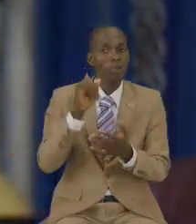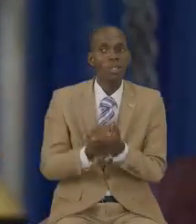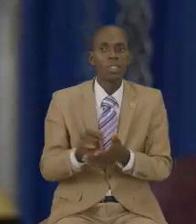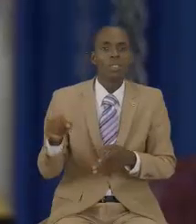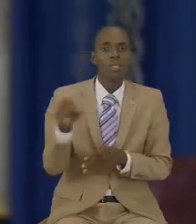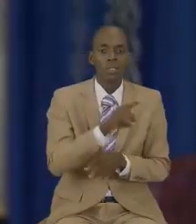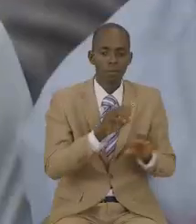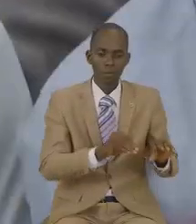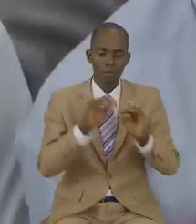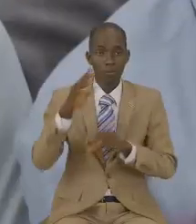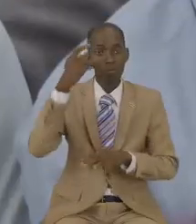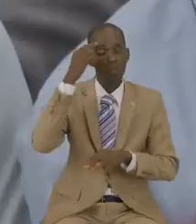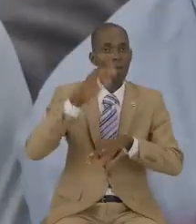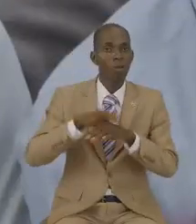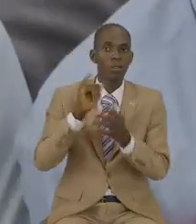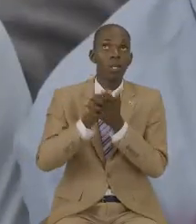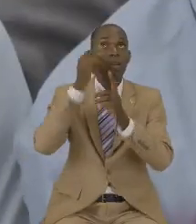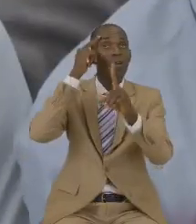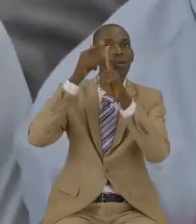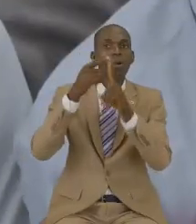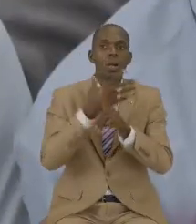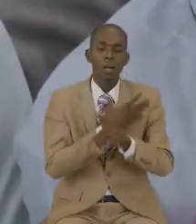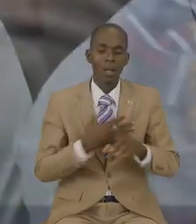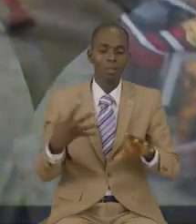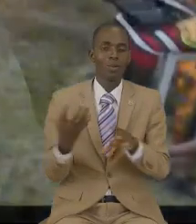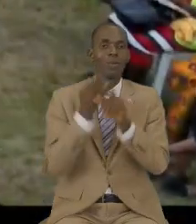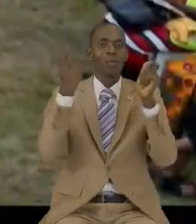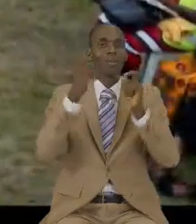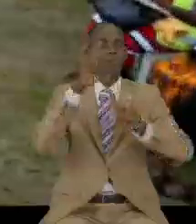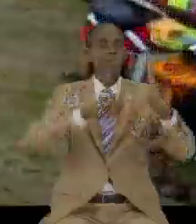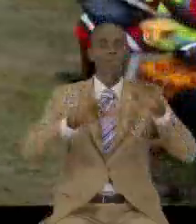their mind on that goal and they win. I will win.